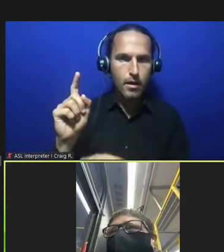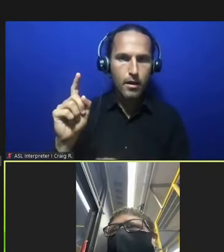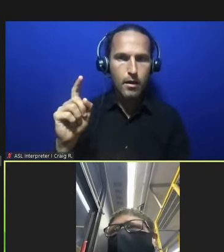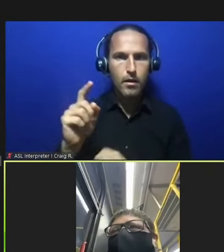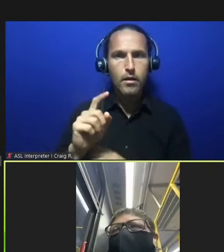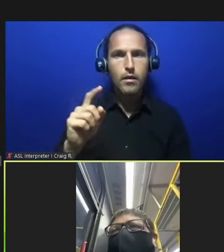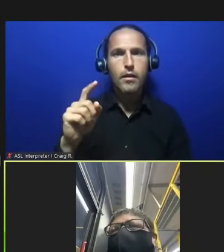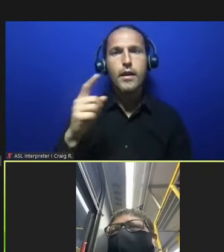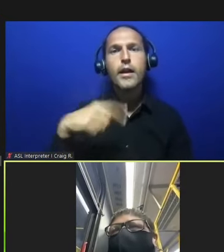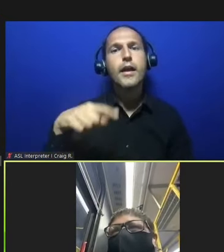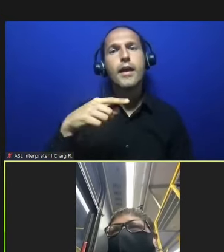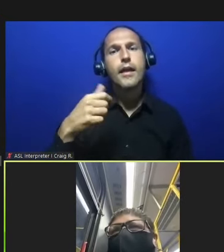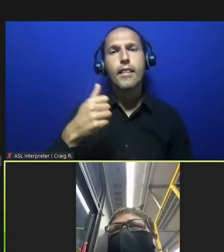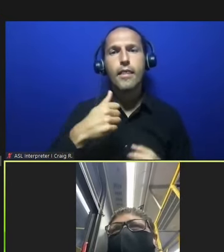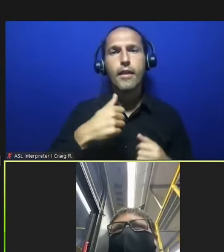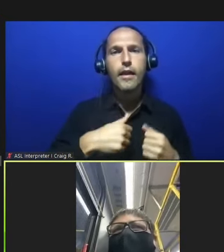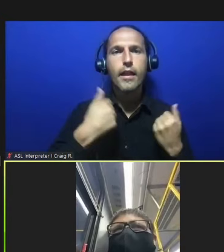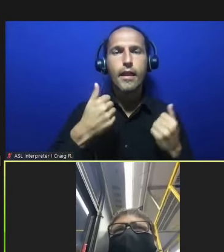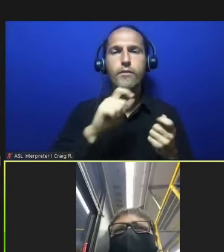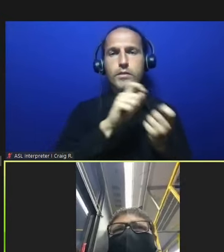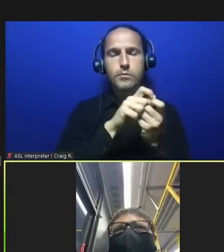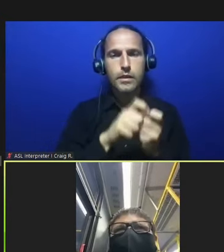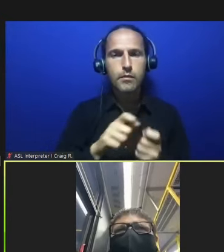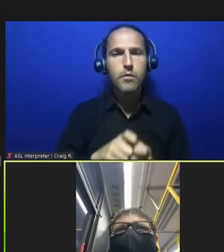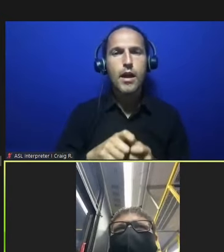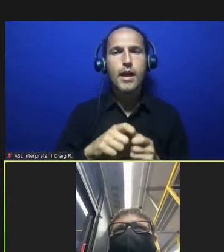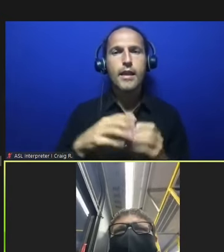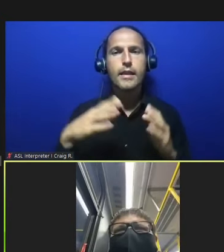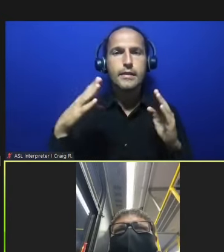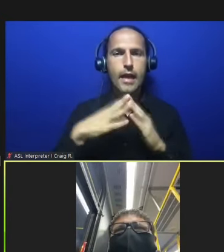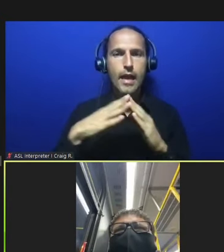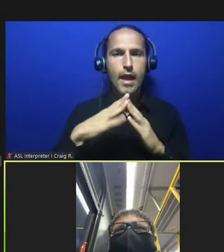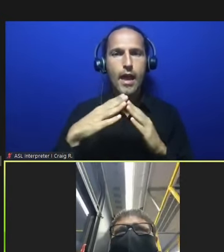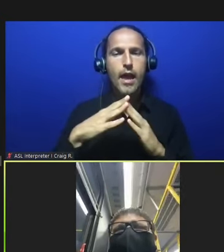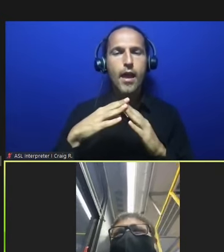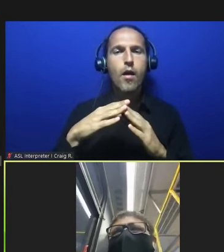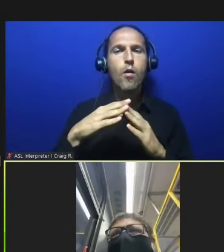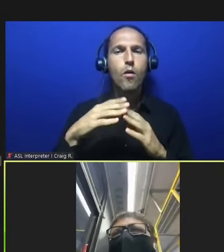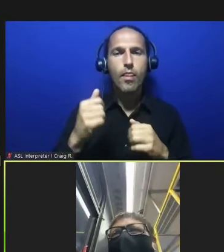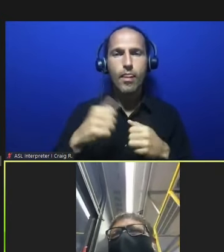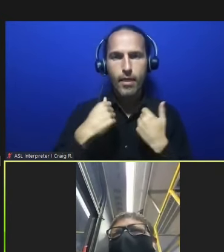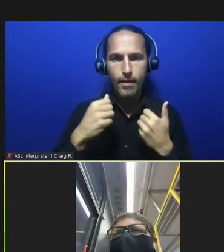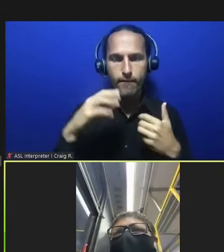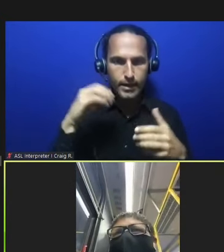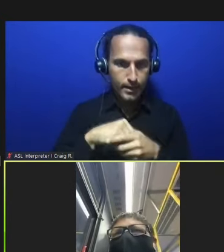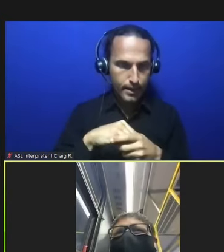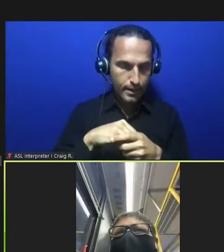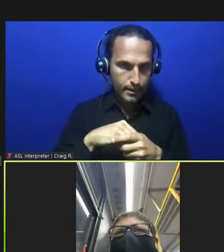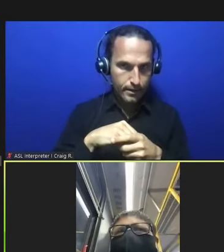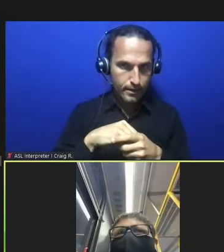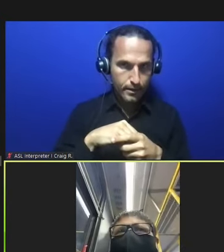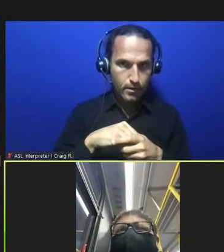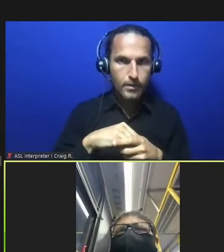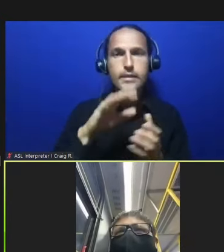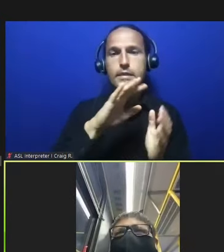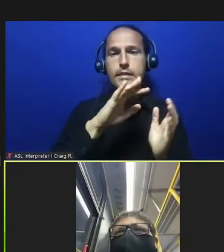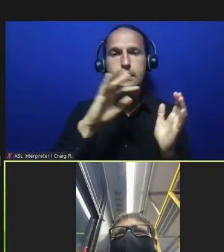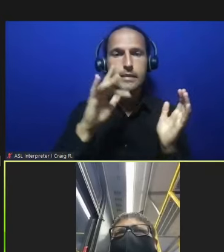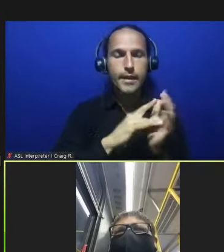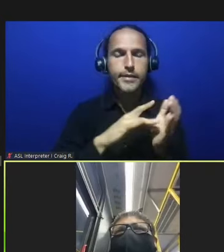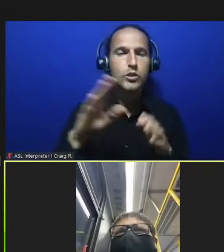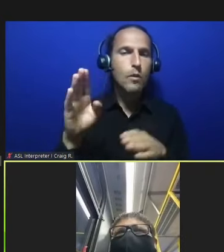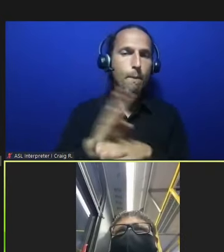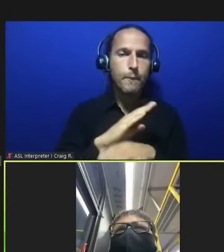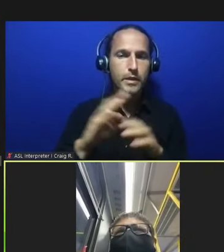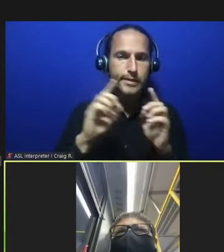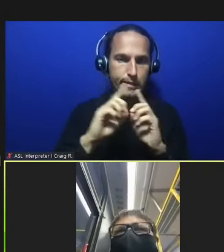those who live in certain neighborhoods within the central